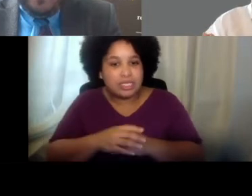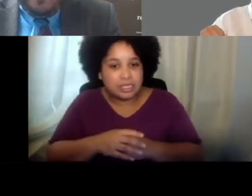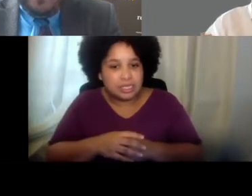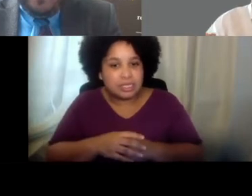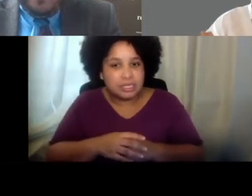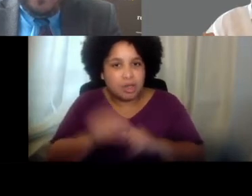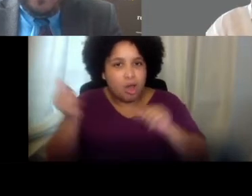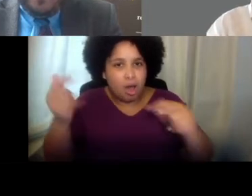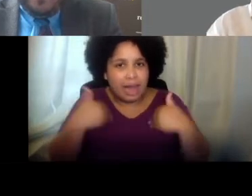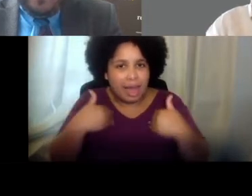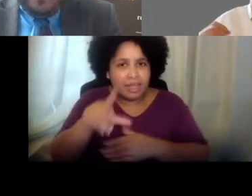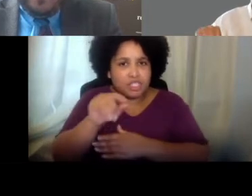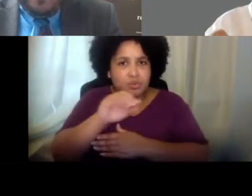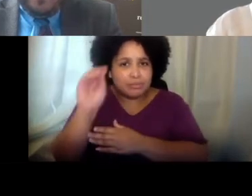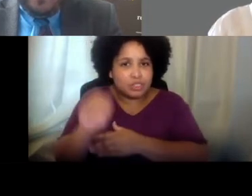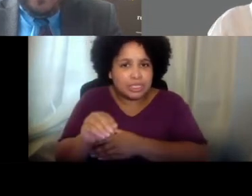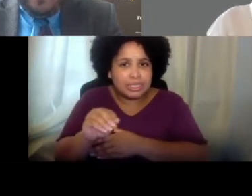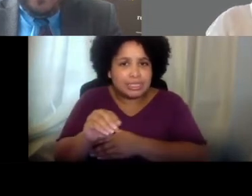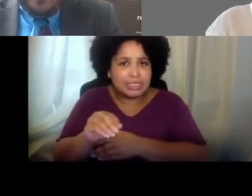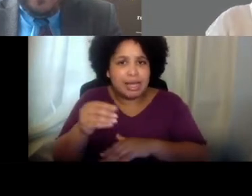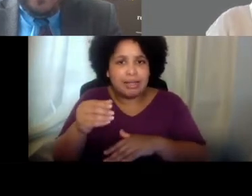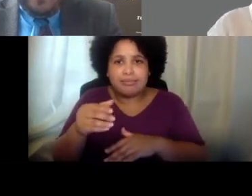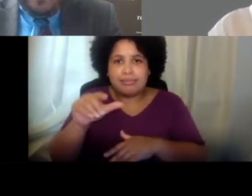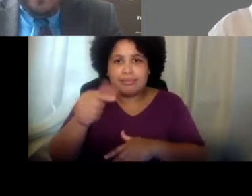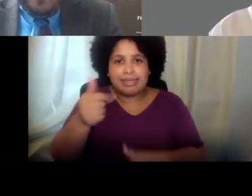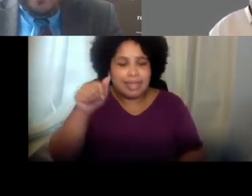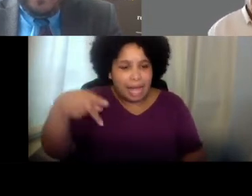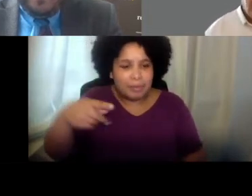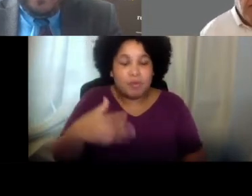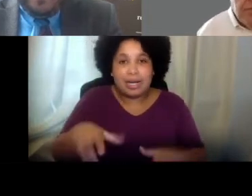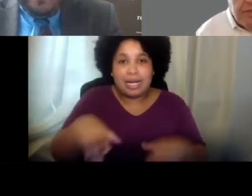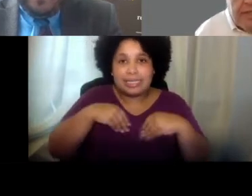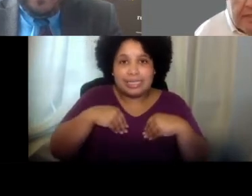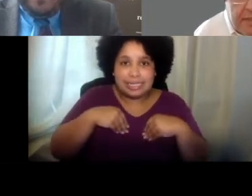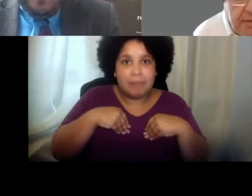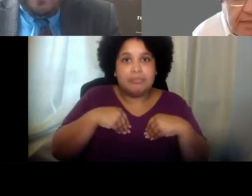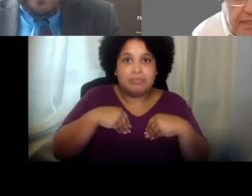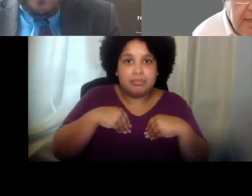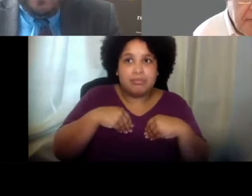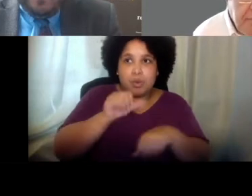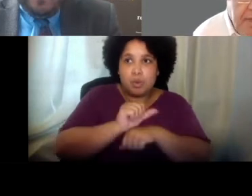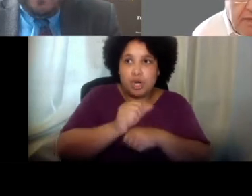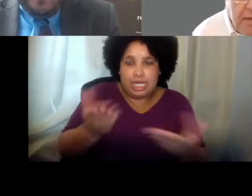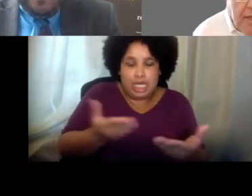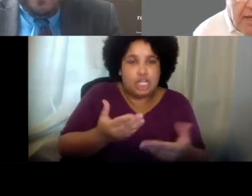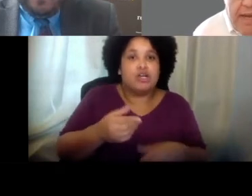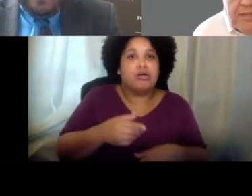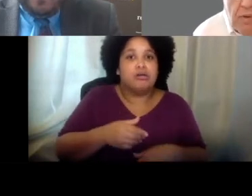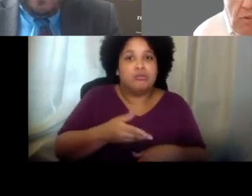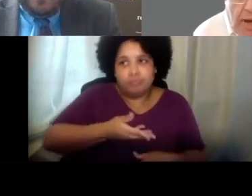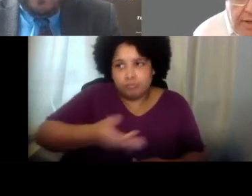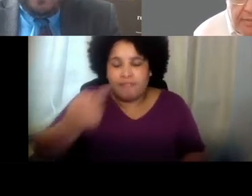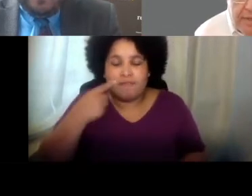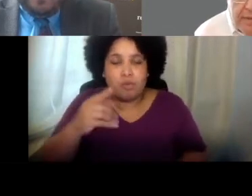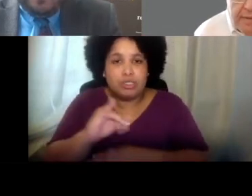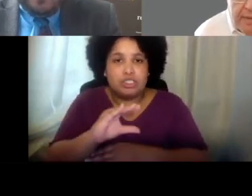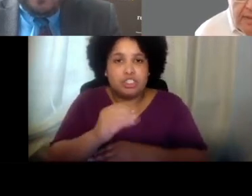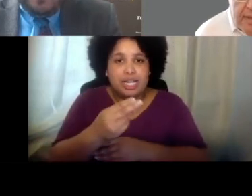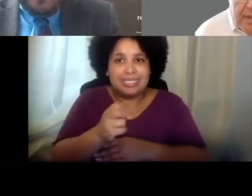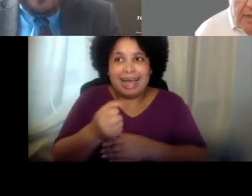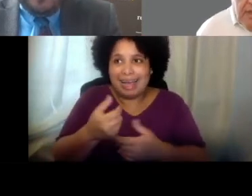has that 20% gap. Even when I took this job at Chase, I didn't have 100% of the skills I needed to be here. I had to acquire them